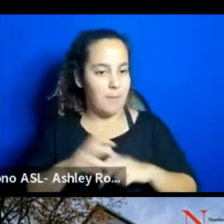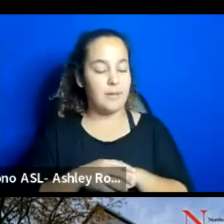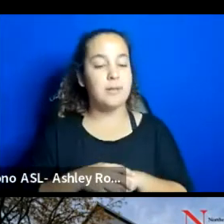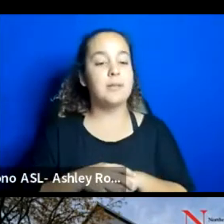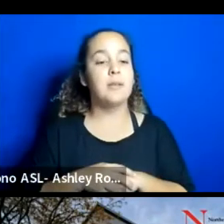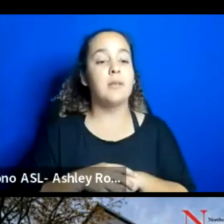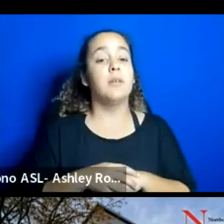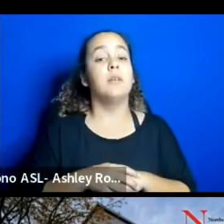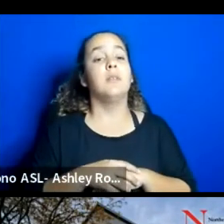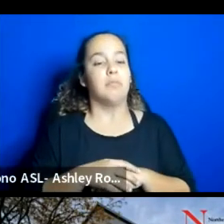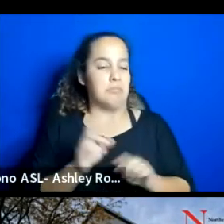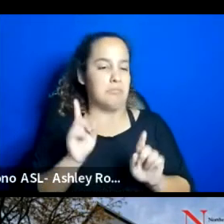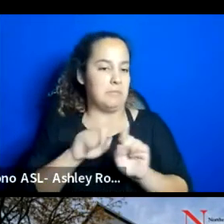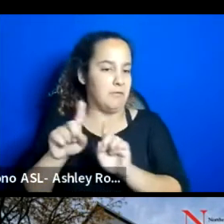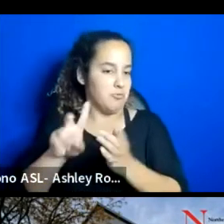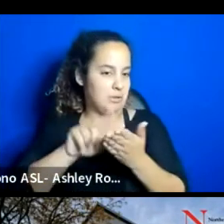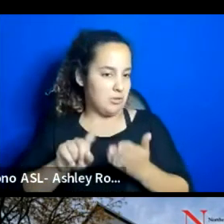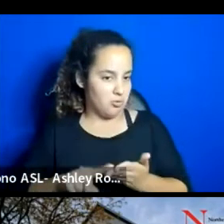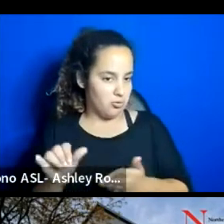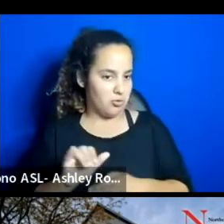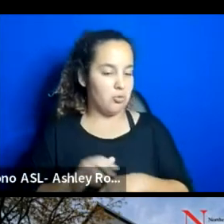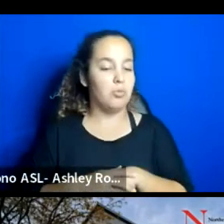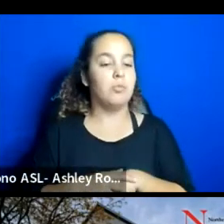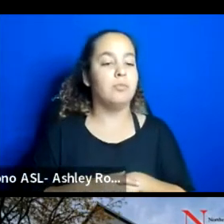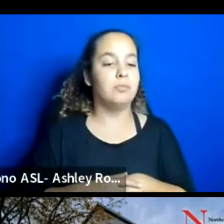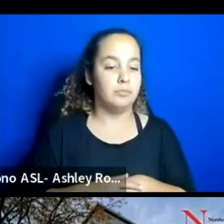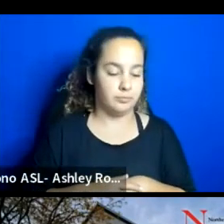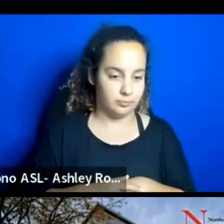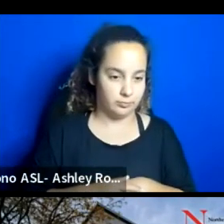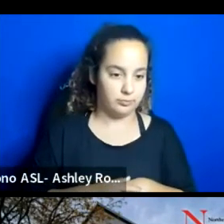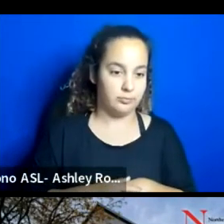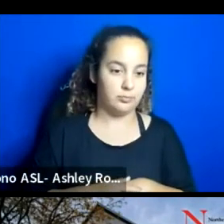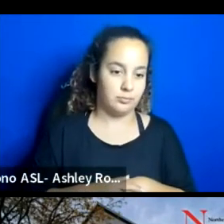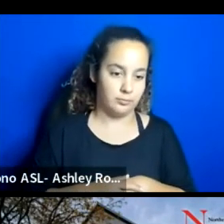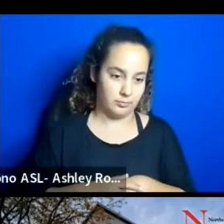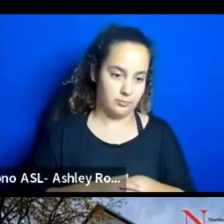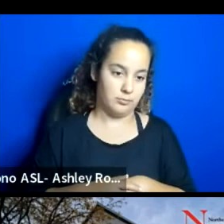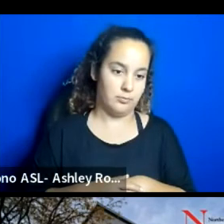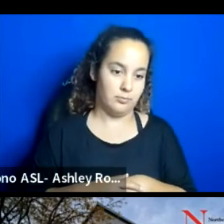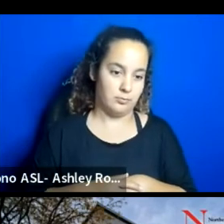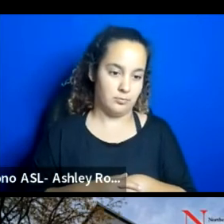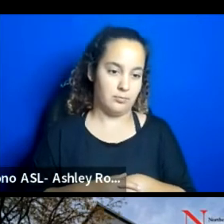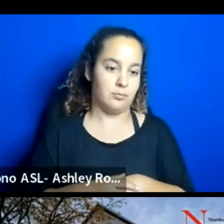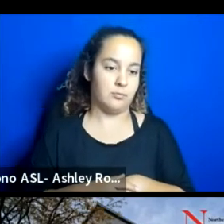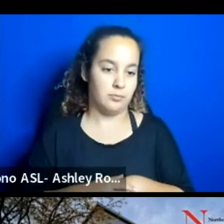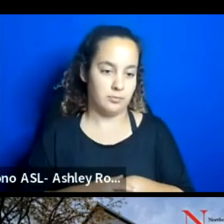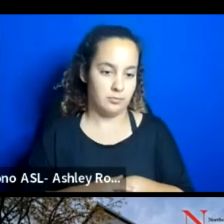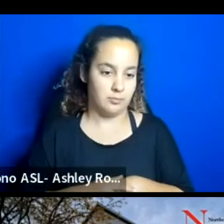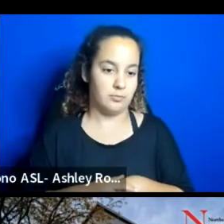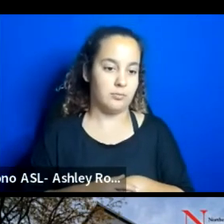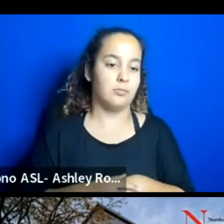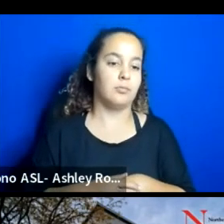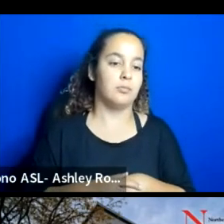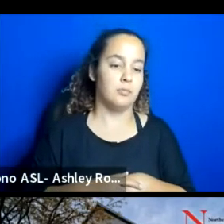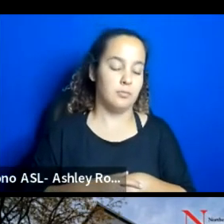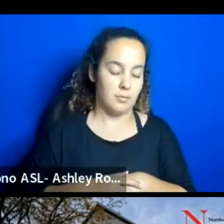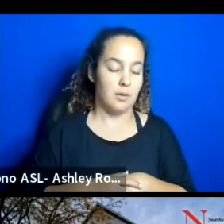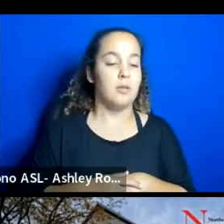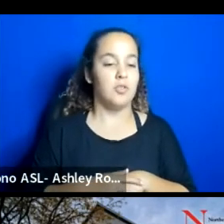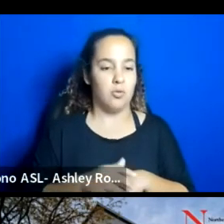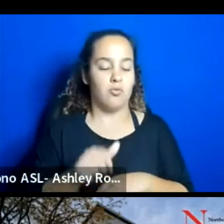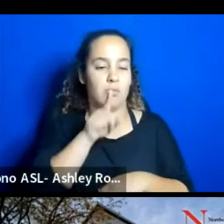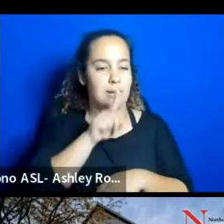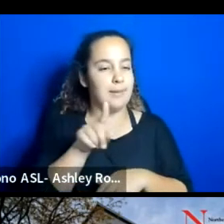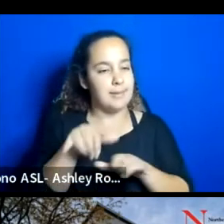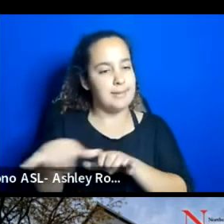research, the book offers many original insights, and therefore it's outstanding. One need only to